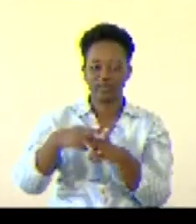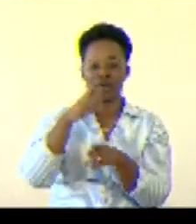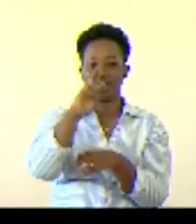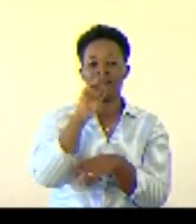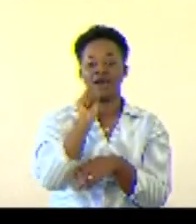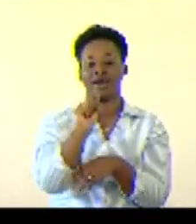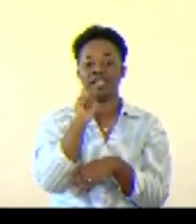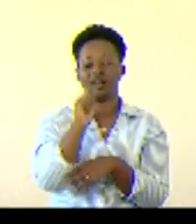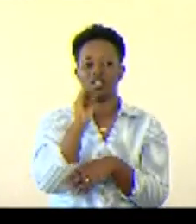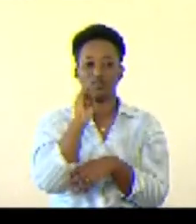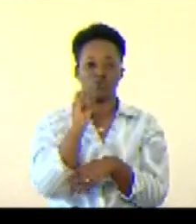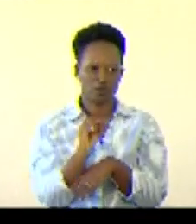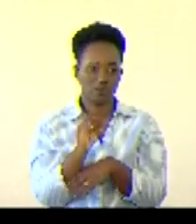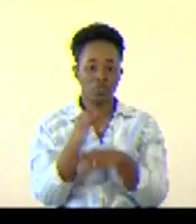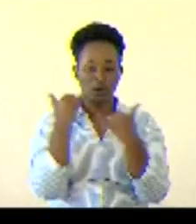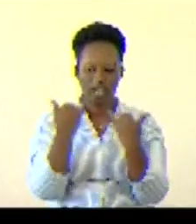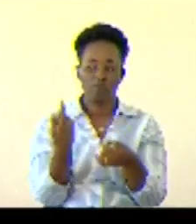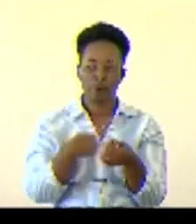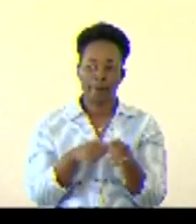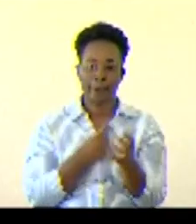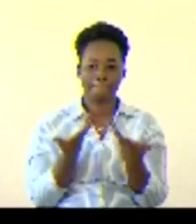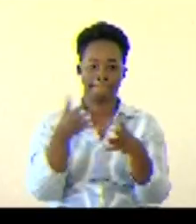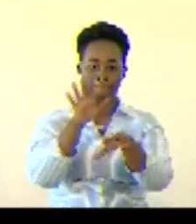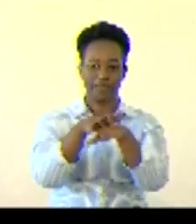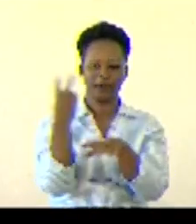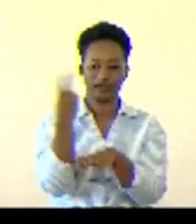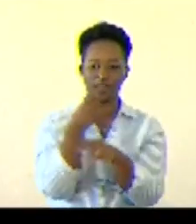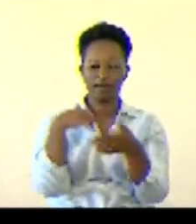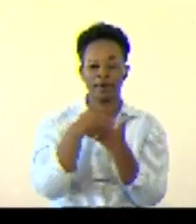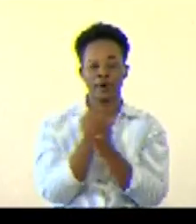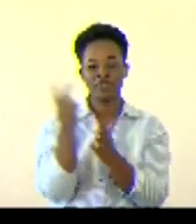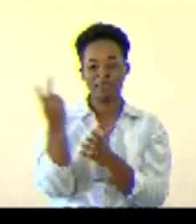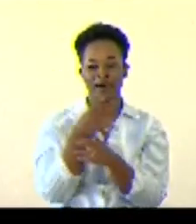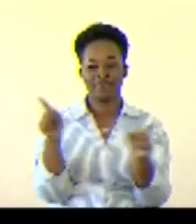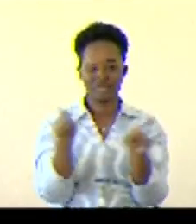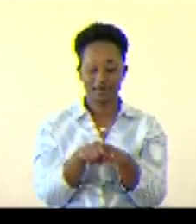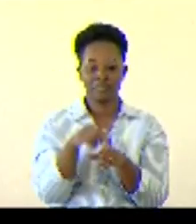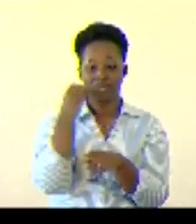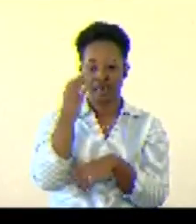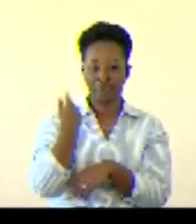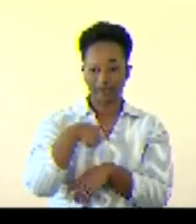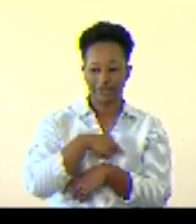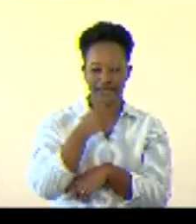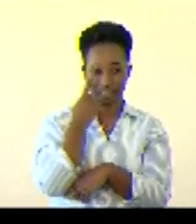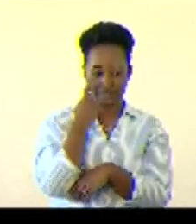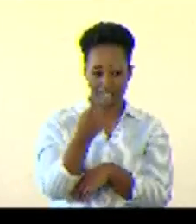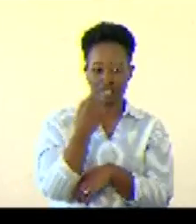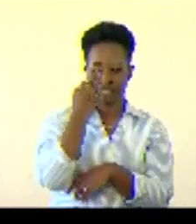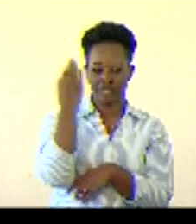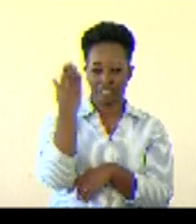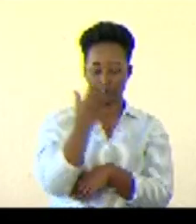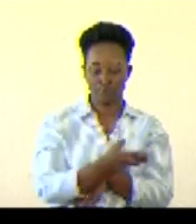combine the two. We are going to combine the two because they are the same. So if we see 3 to 5, this is a ratio.